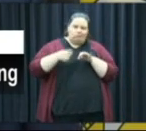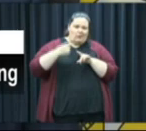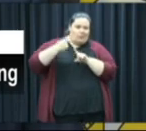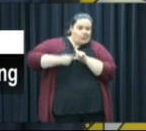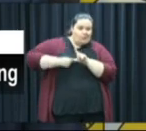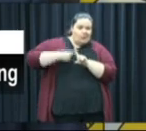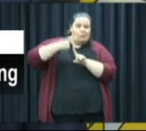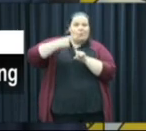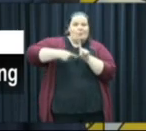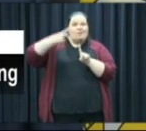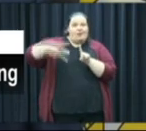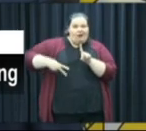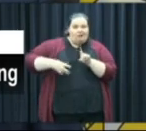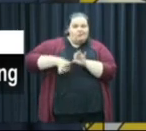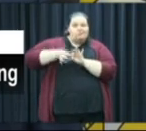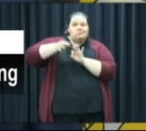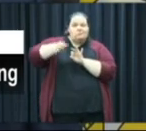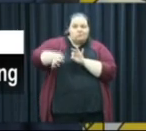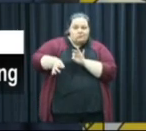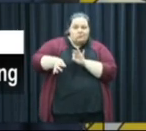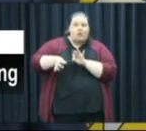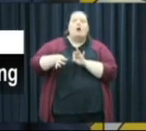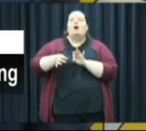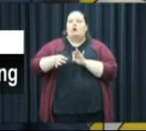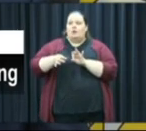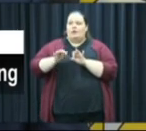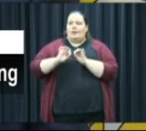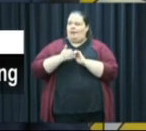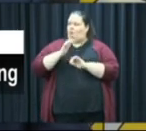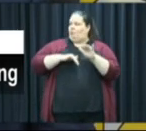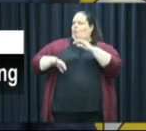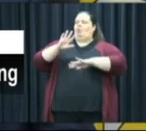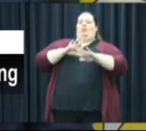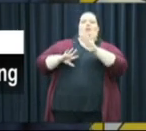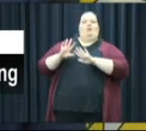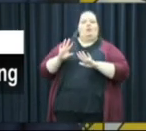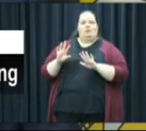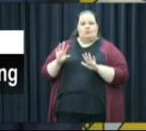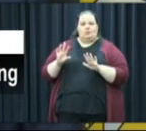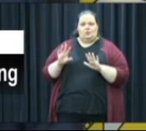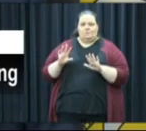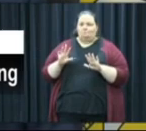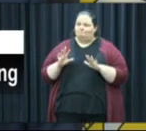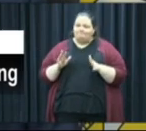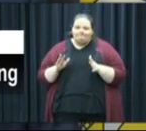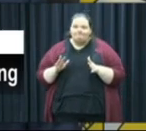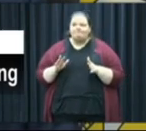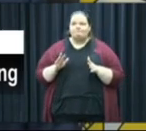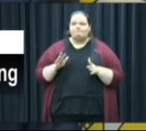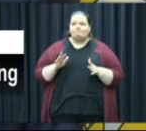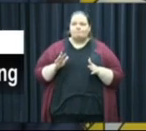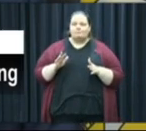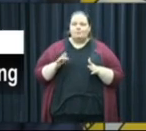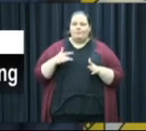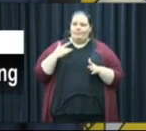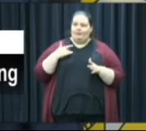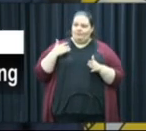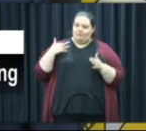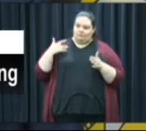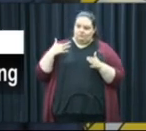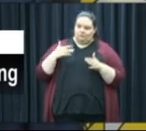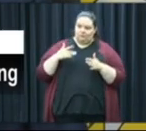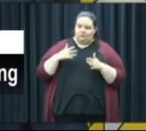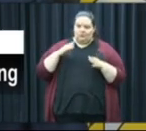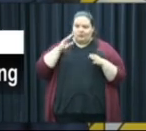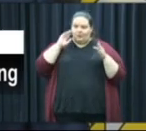or month and a half, and then we're going to be in a situation, well, how did we get here? You know, at this phase, it seems like it's coming. Let's just deal with